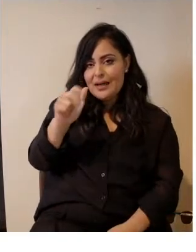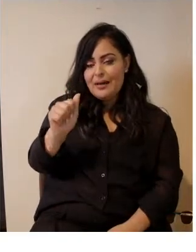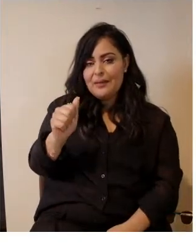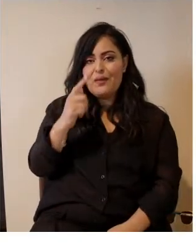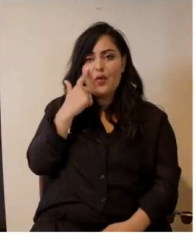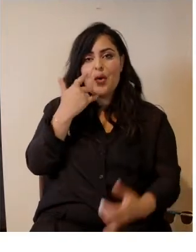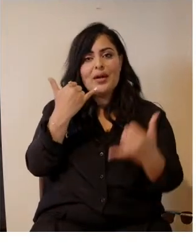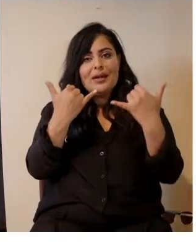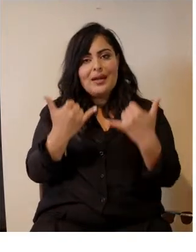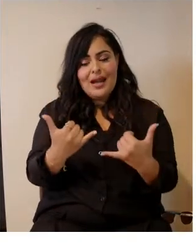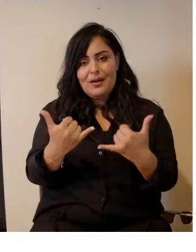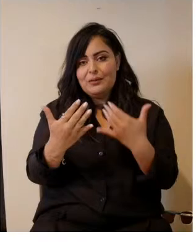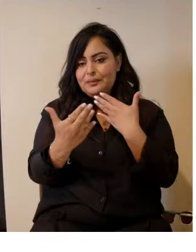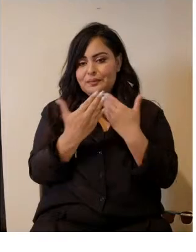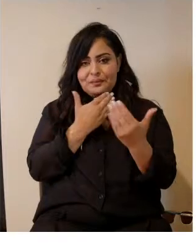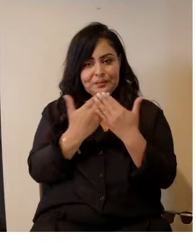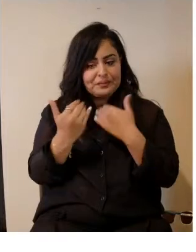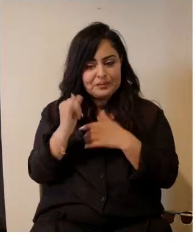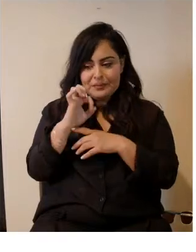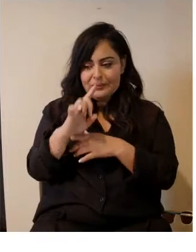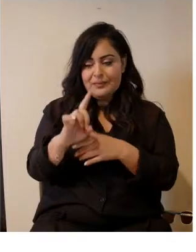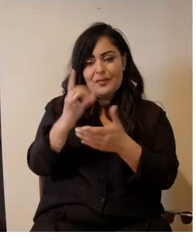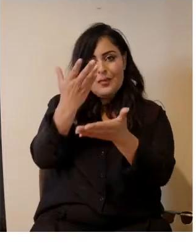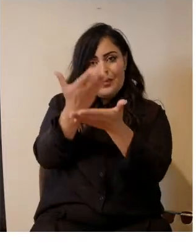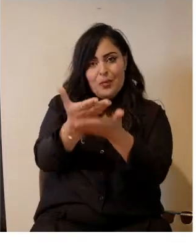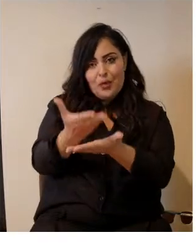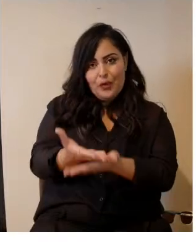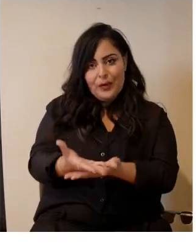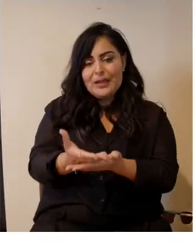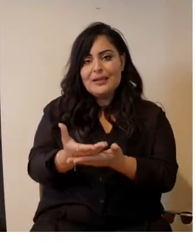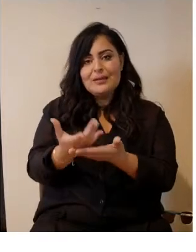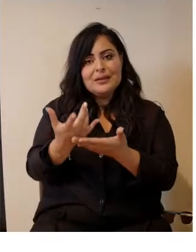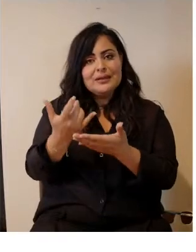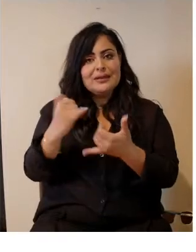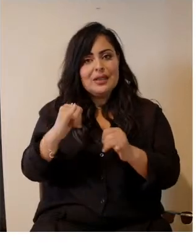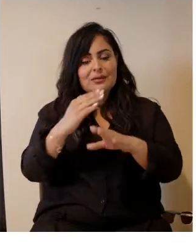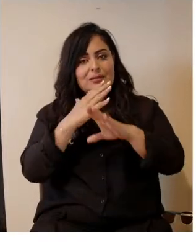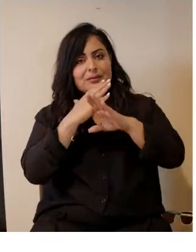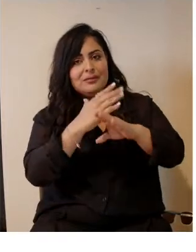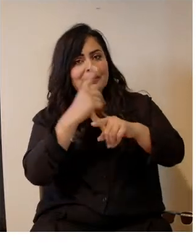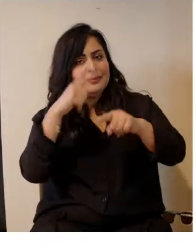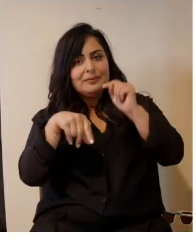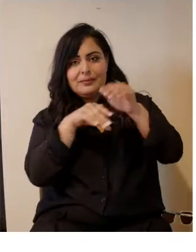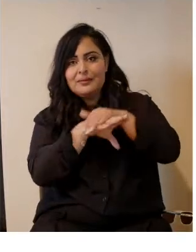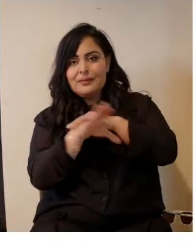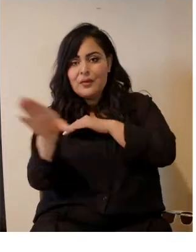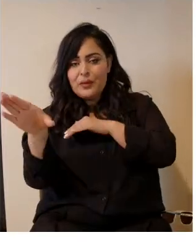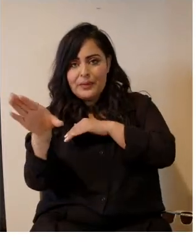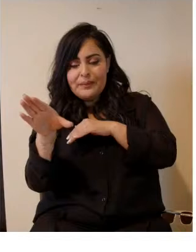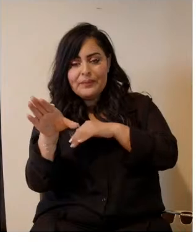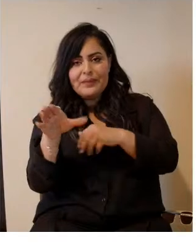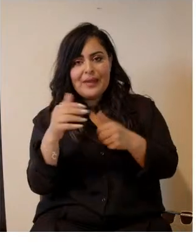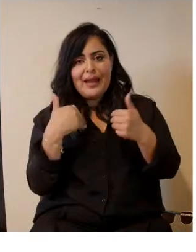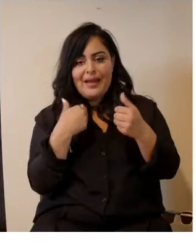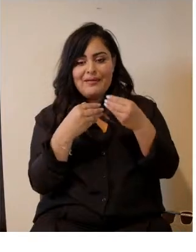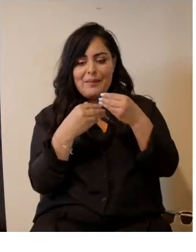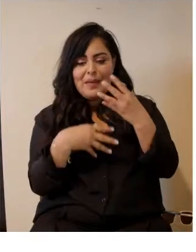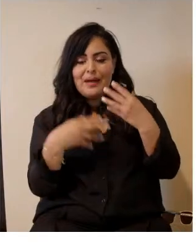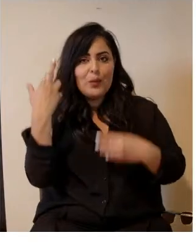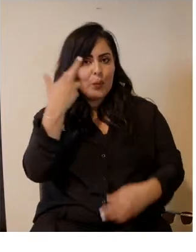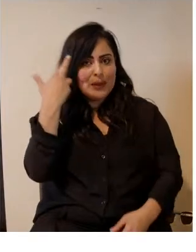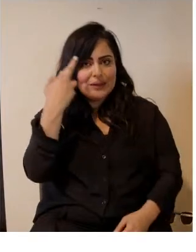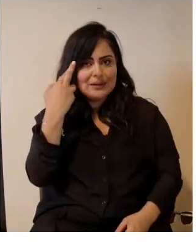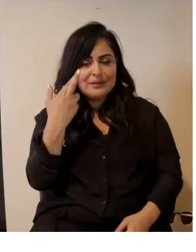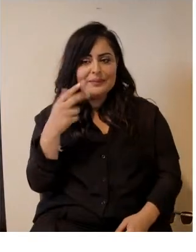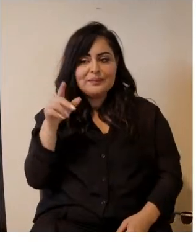it's still, even if you have ID and can prove it, we are not letting people into the area, and several reasons for that. It's